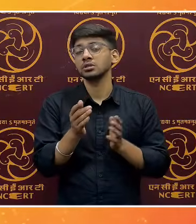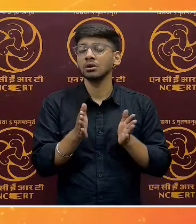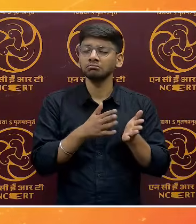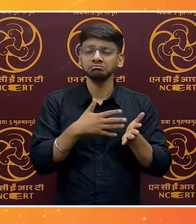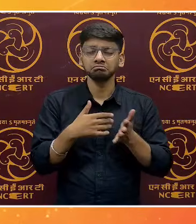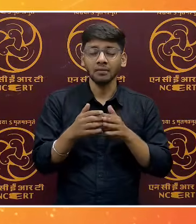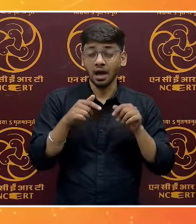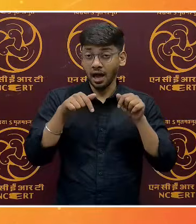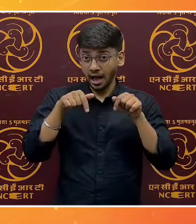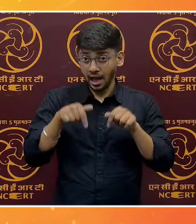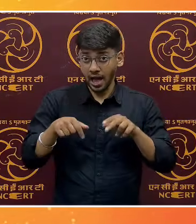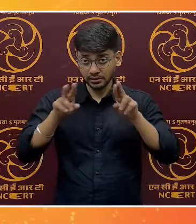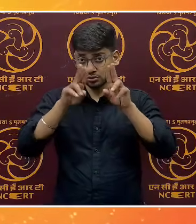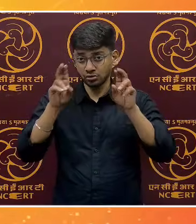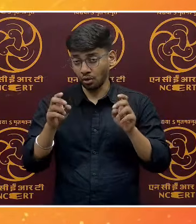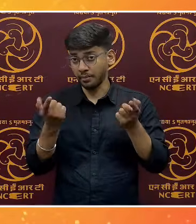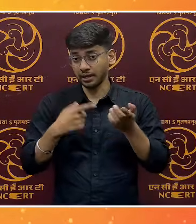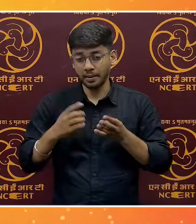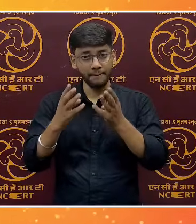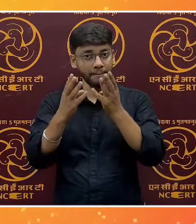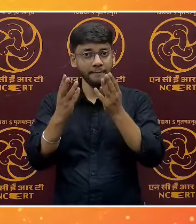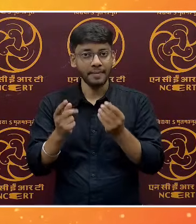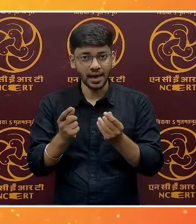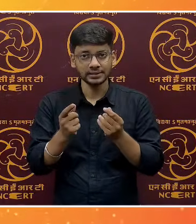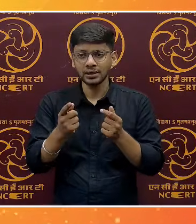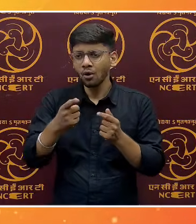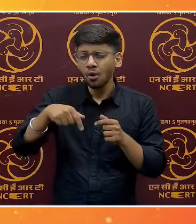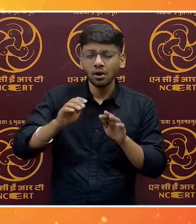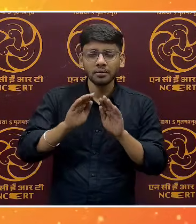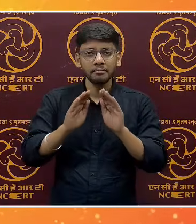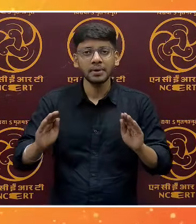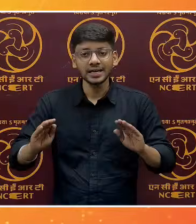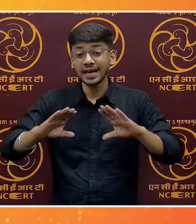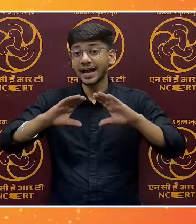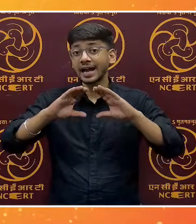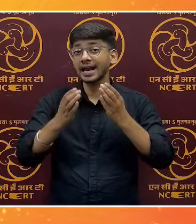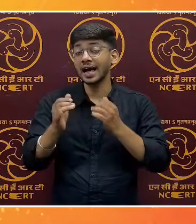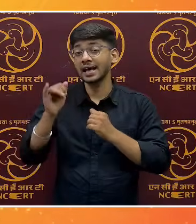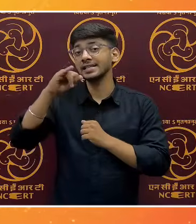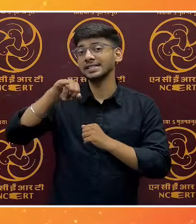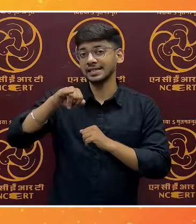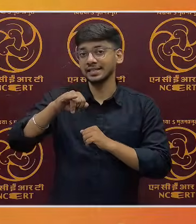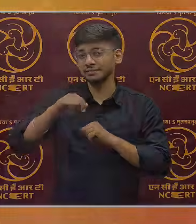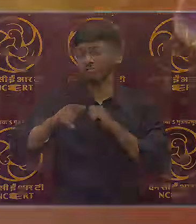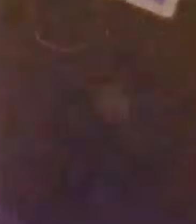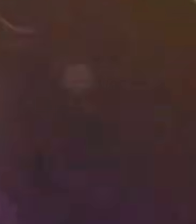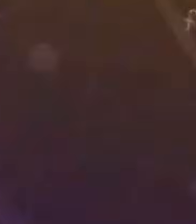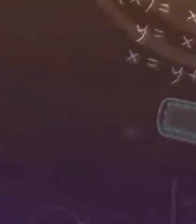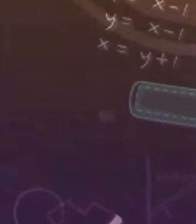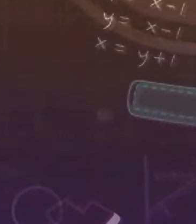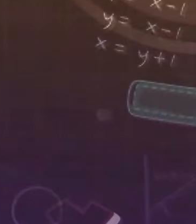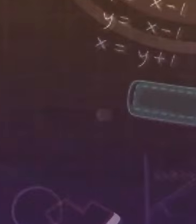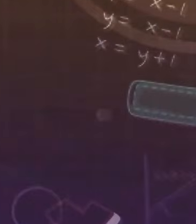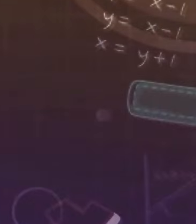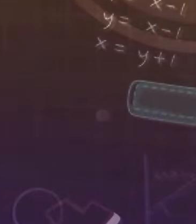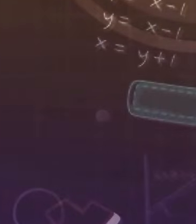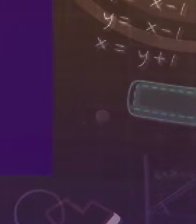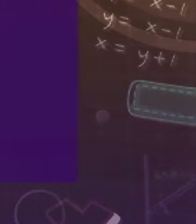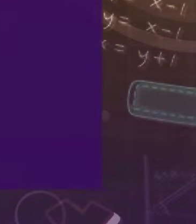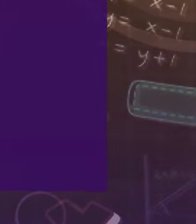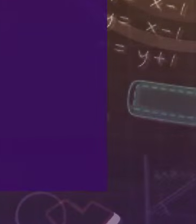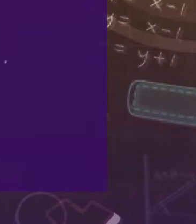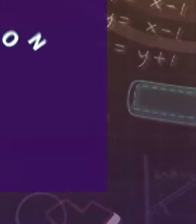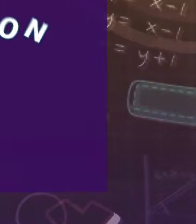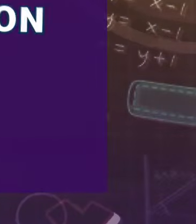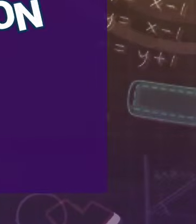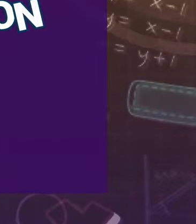topic today, and this is for all the students studying in grade 6. Yes, and the topic that we are going to take up